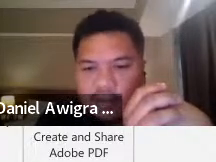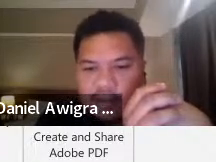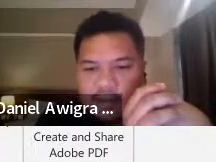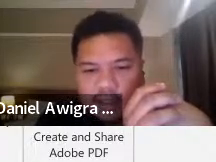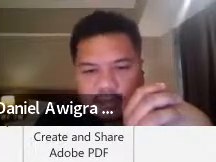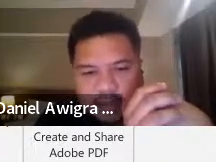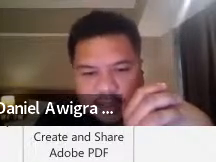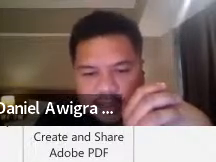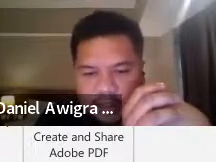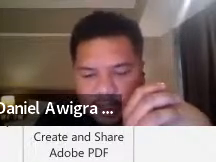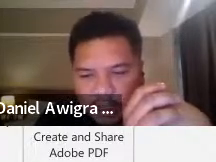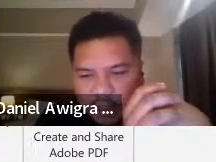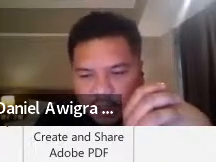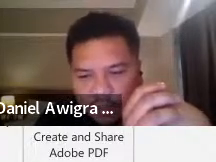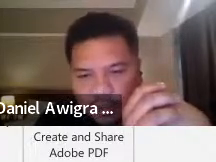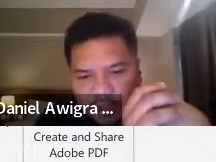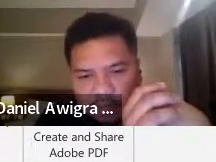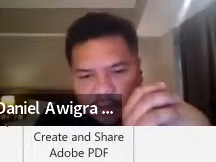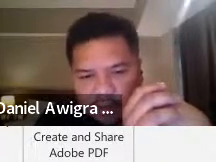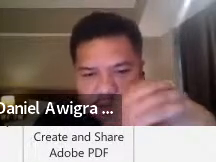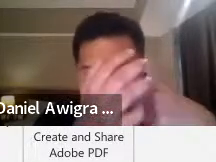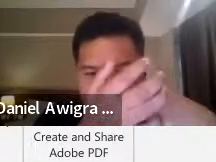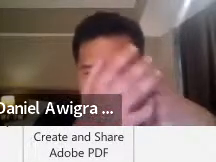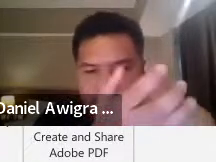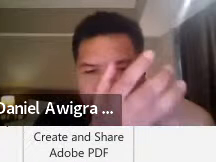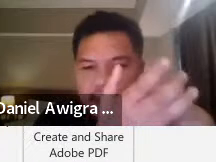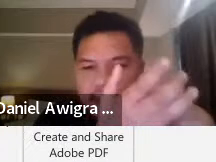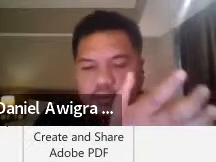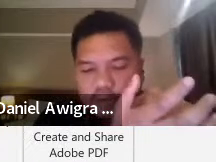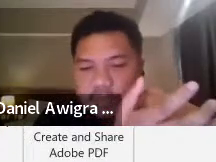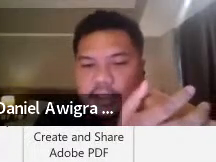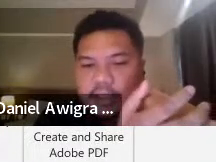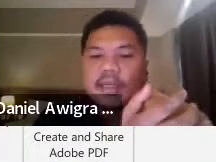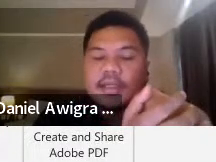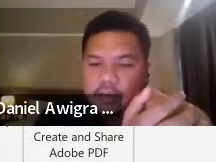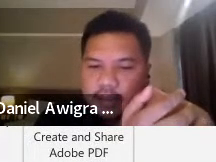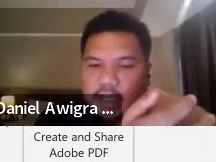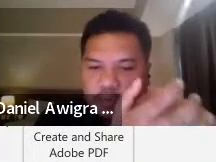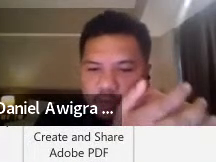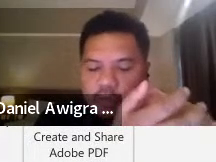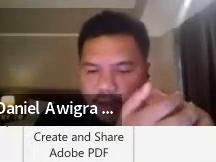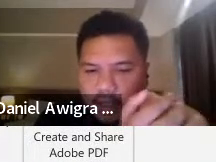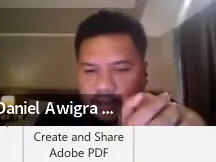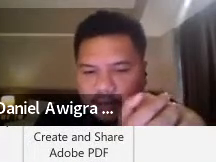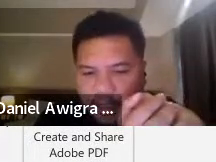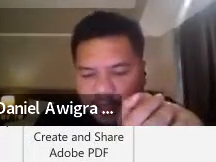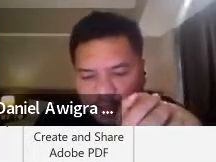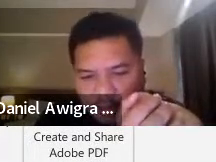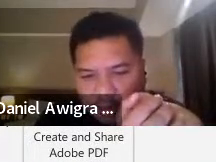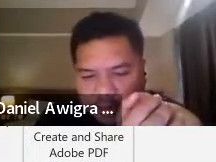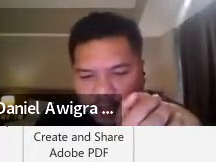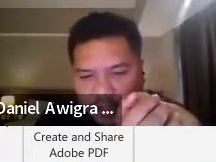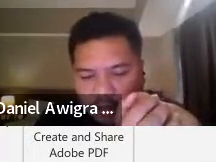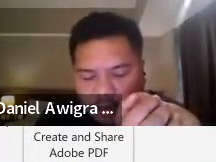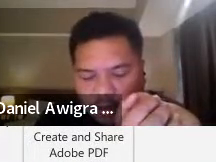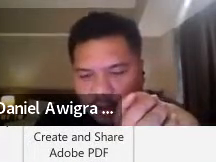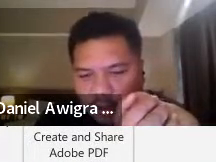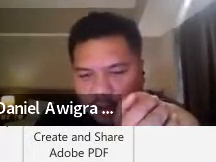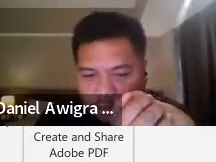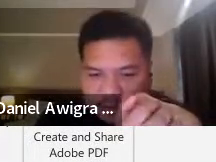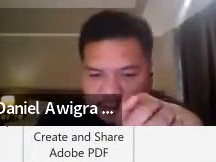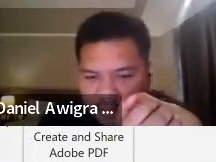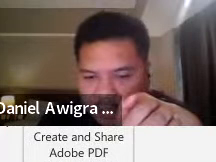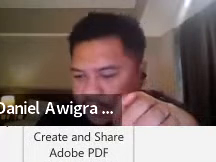stakeholders, especially to the advocacy of the right to remedy. So then, well, they can come up with their